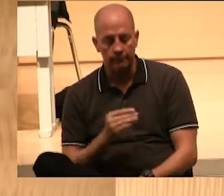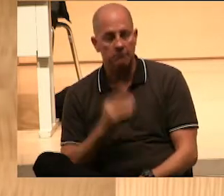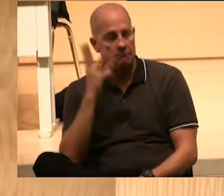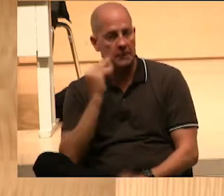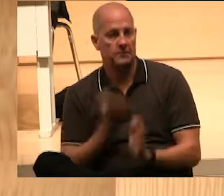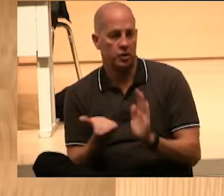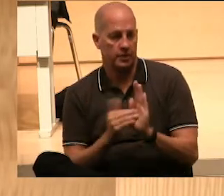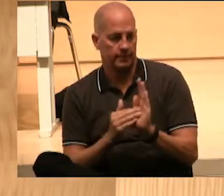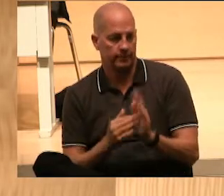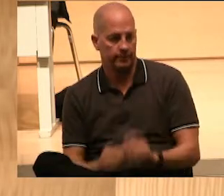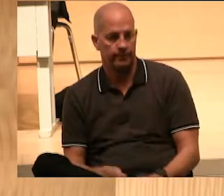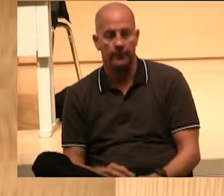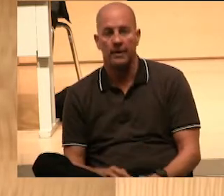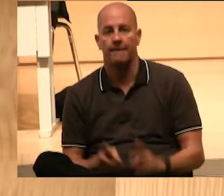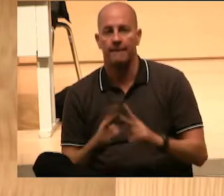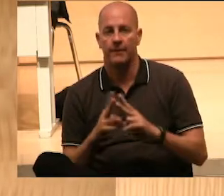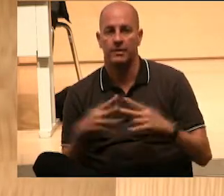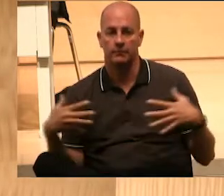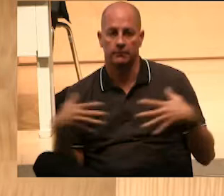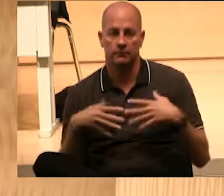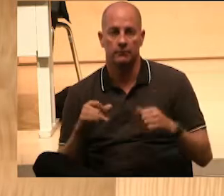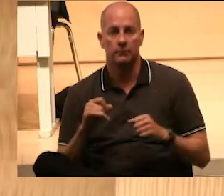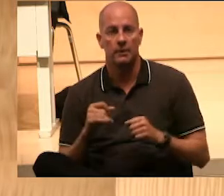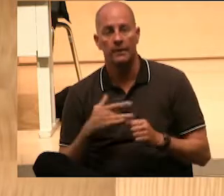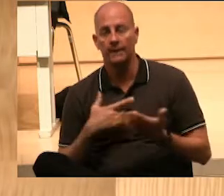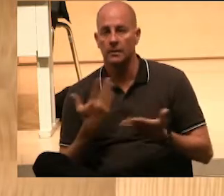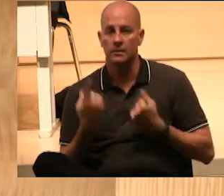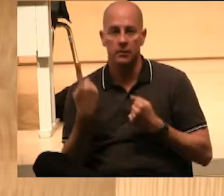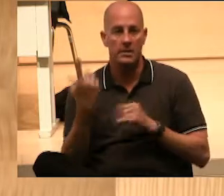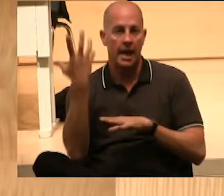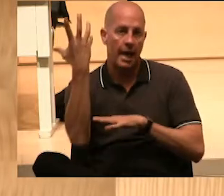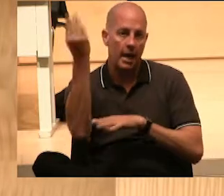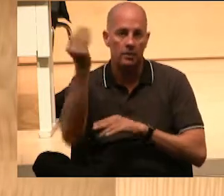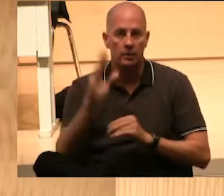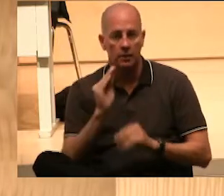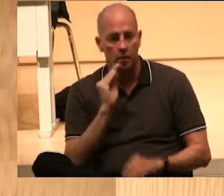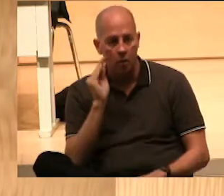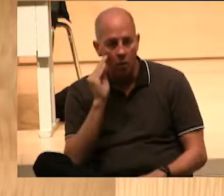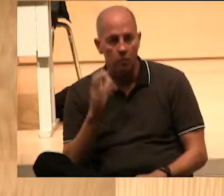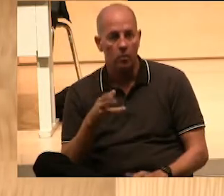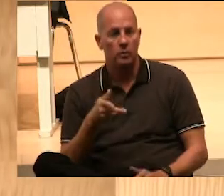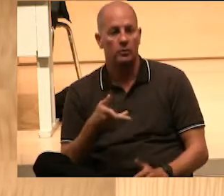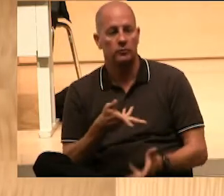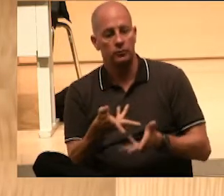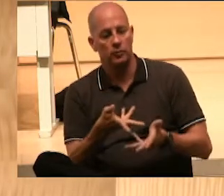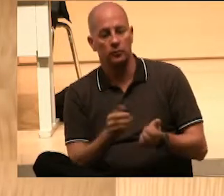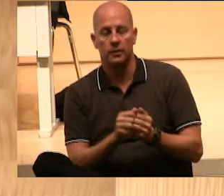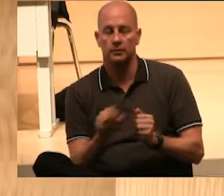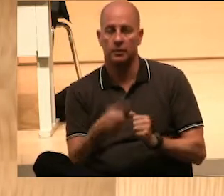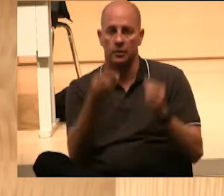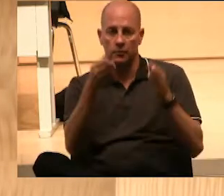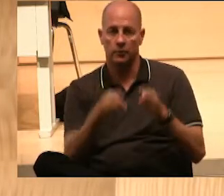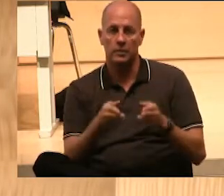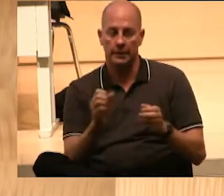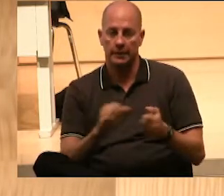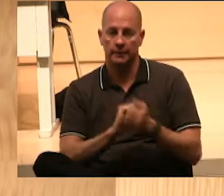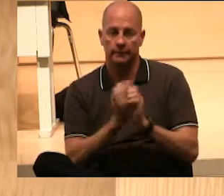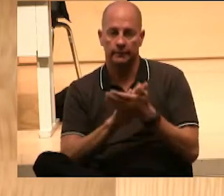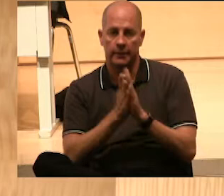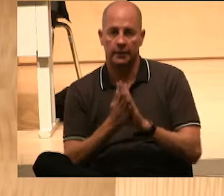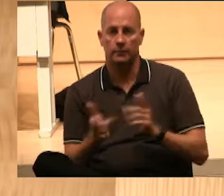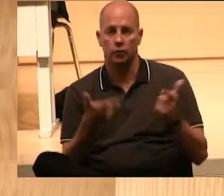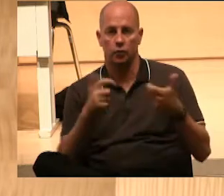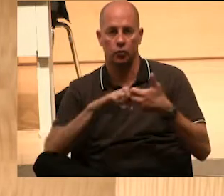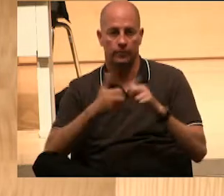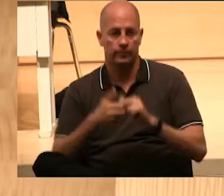it. And if someone is outside their home or interacting with someone else, that can really be problematic.